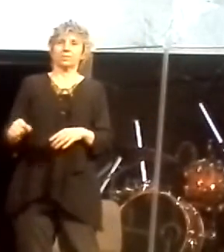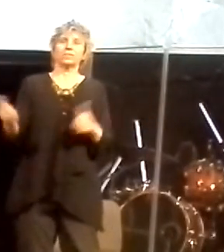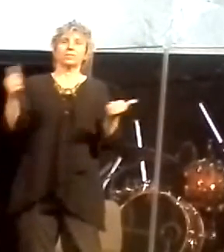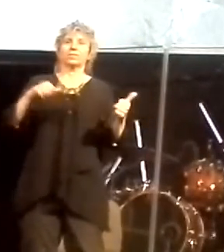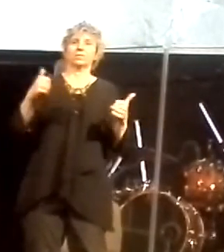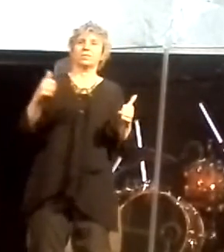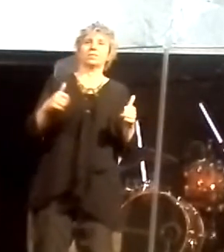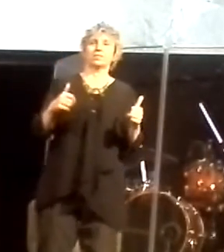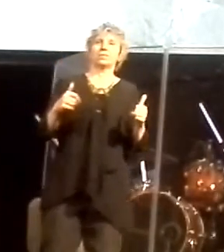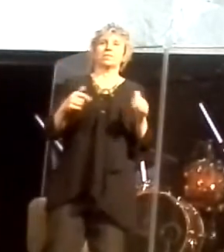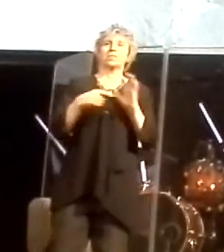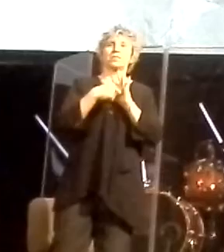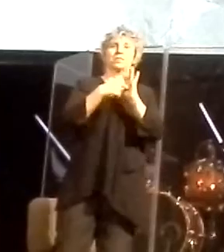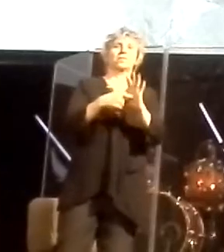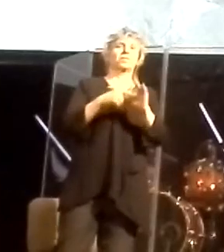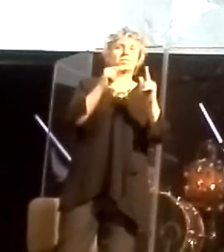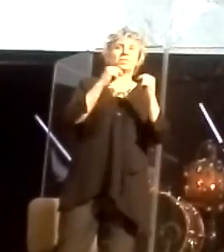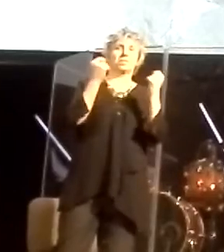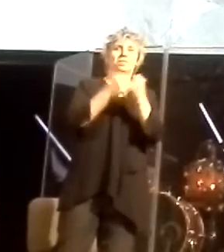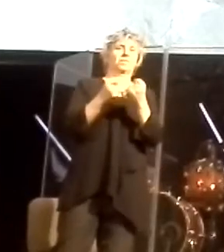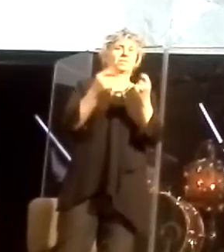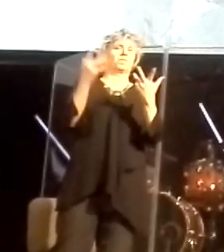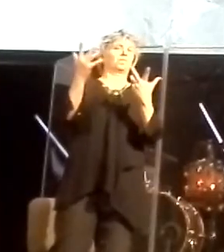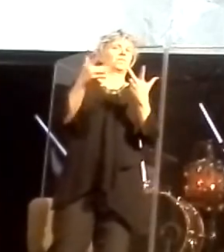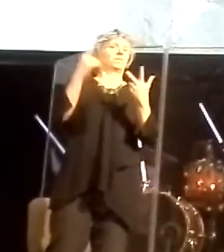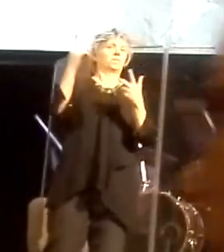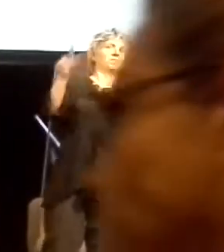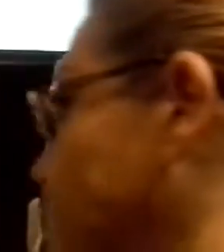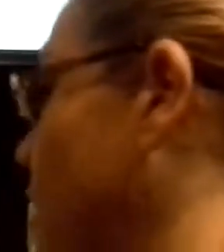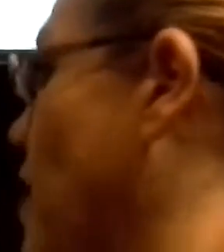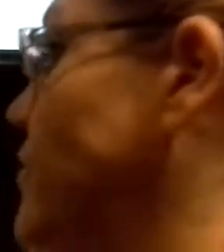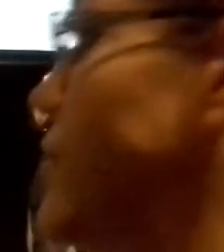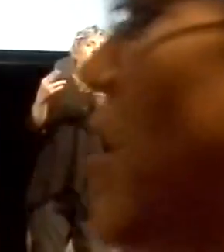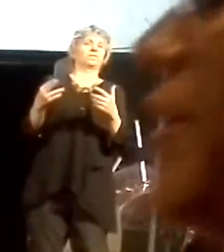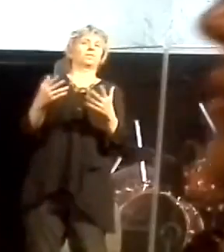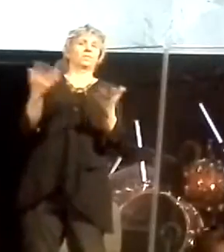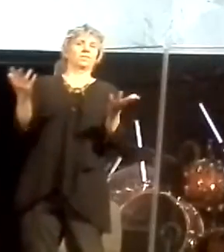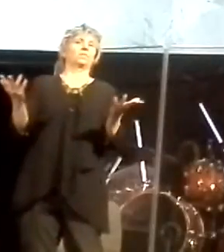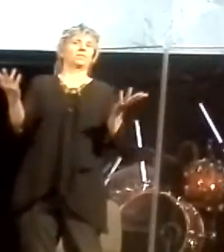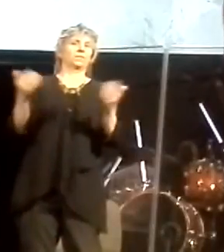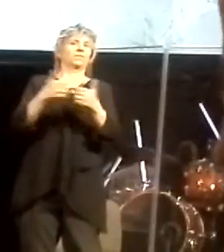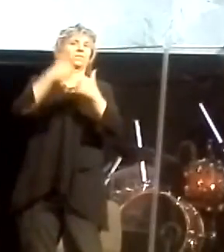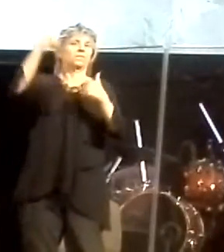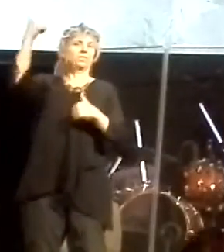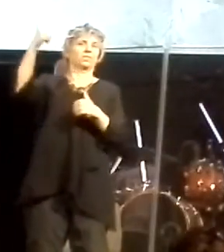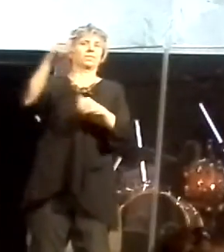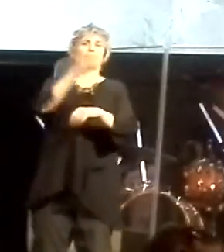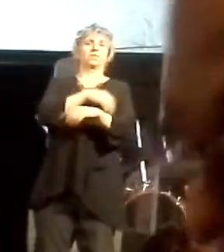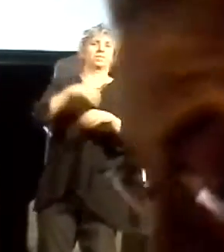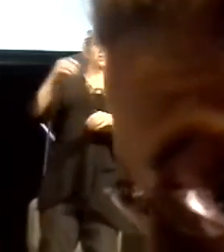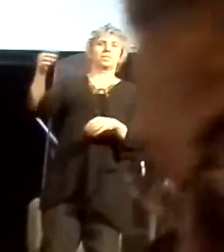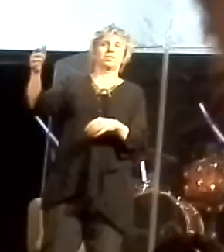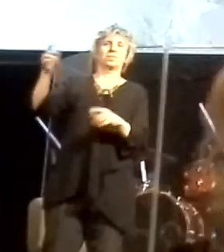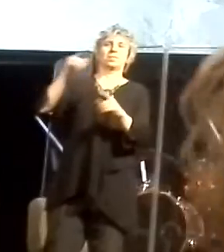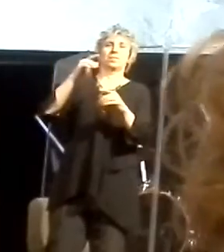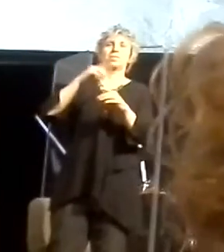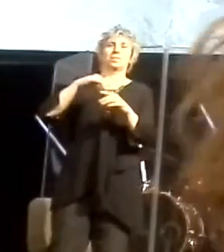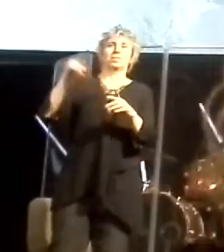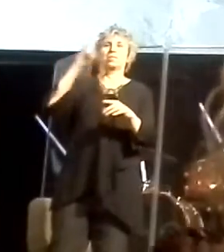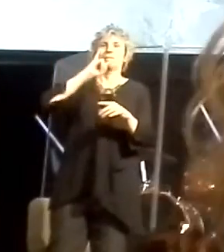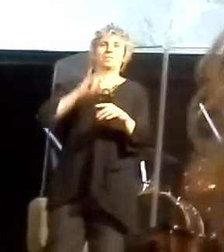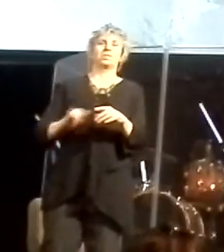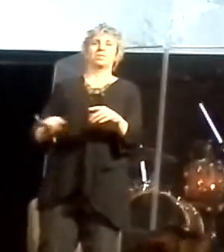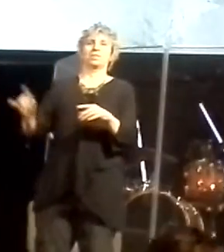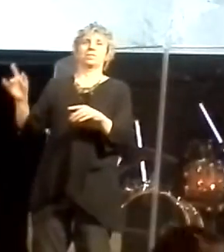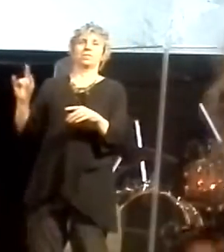God's team. My favorite Bible story is when God parted the Red Sea. God showed how powerful He is, how protected His people are from the bad guys. I